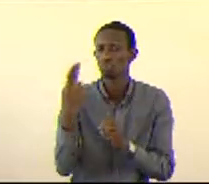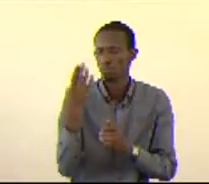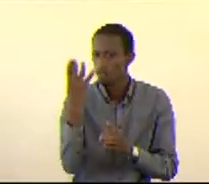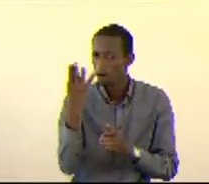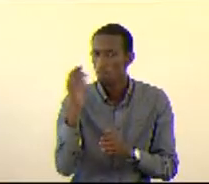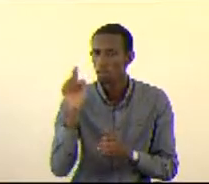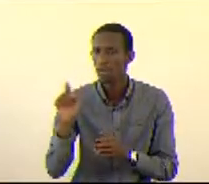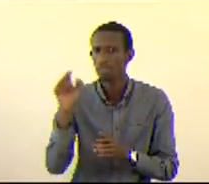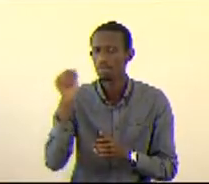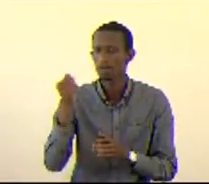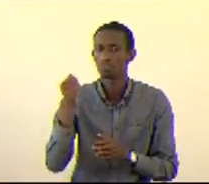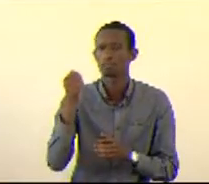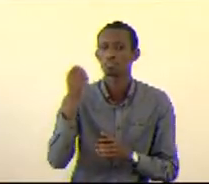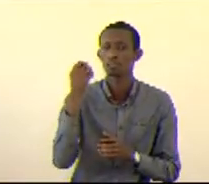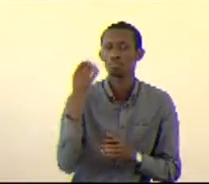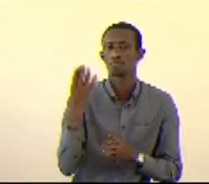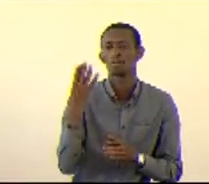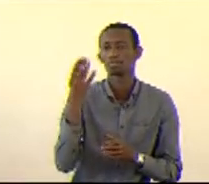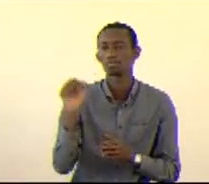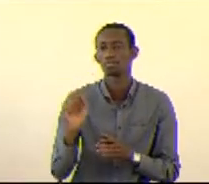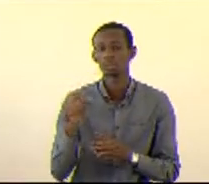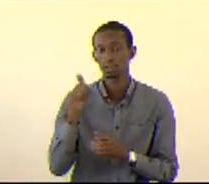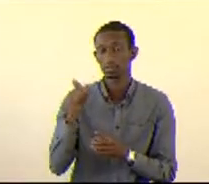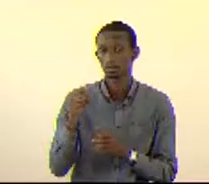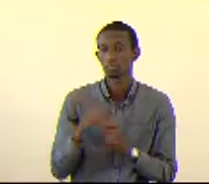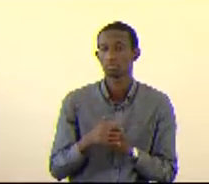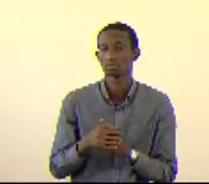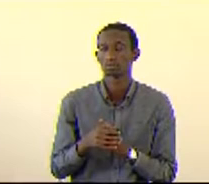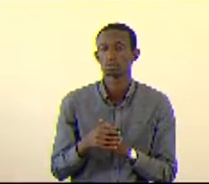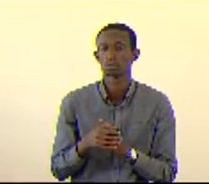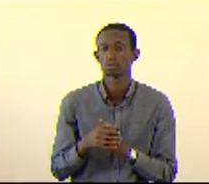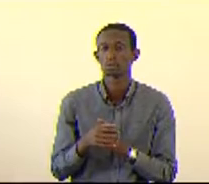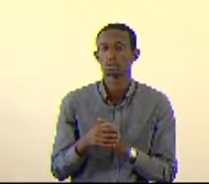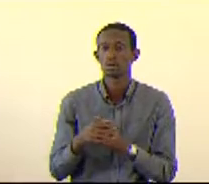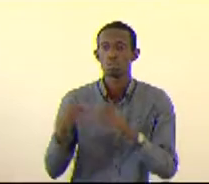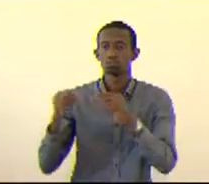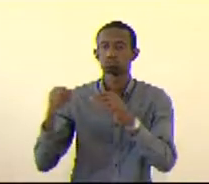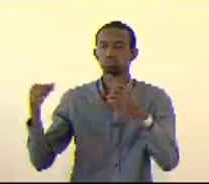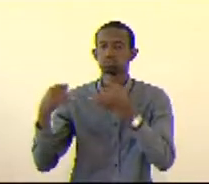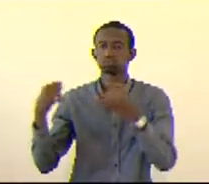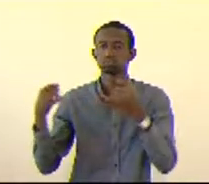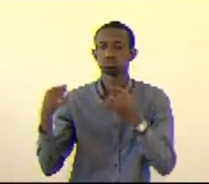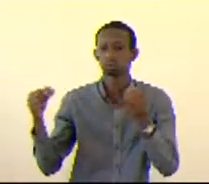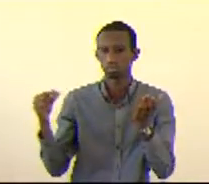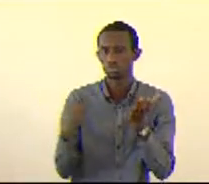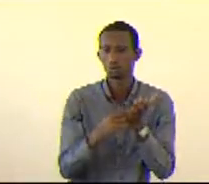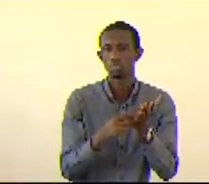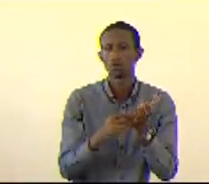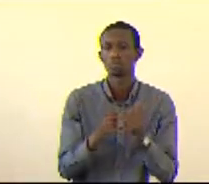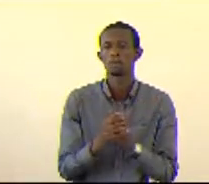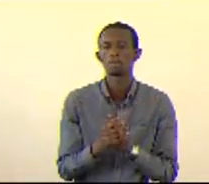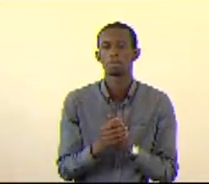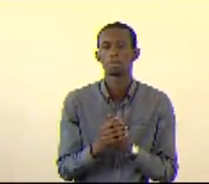4.545 amperes is connected so that it flows through the heating element of the heater. This heater is used to